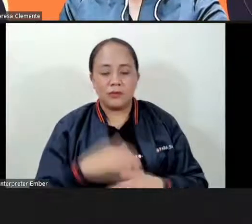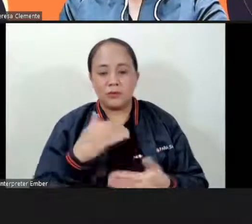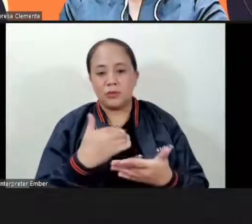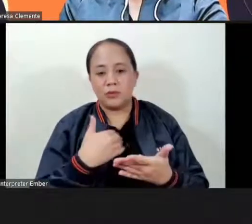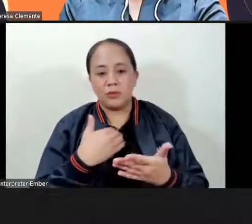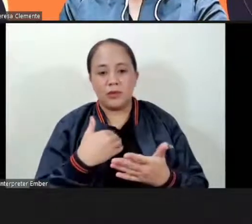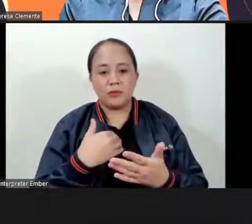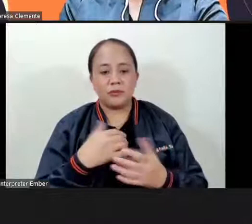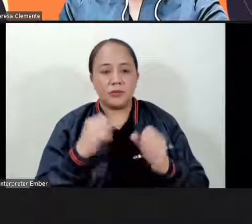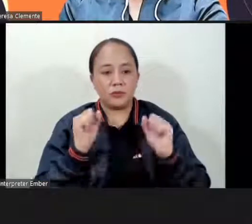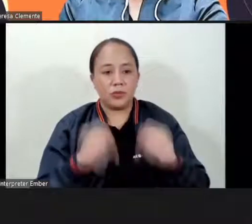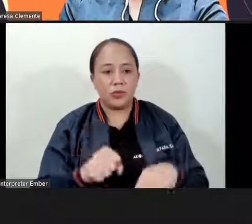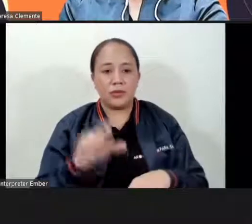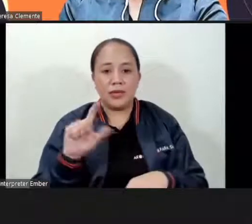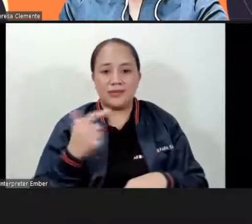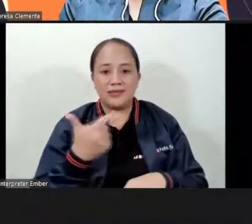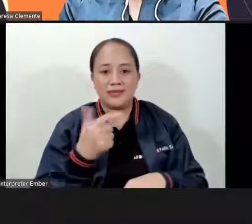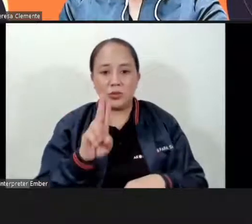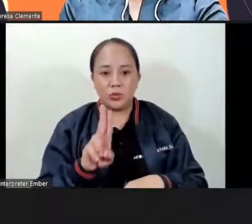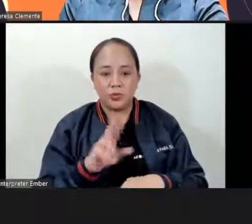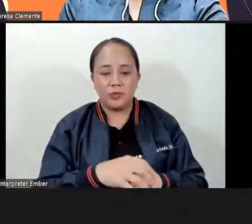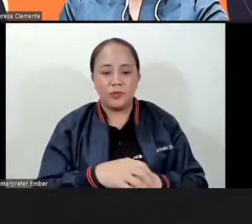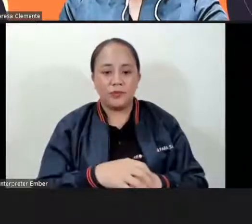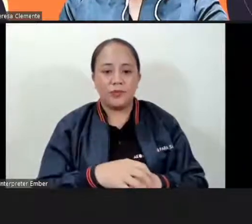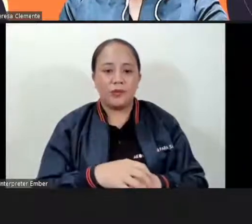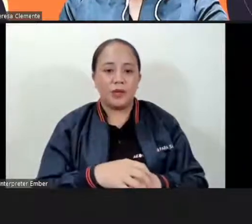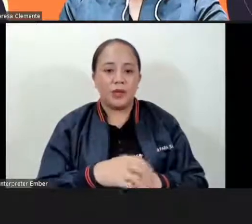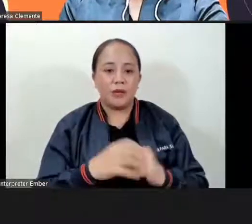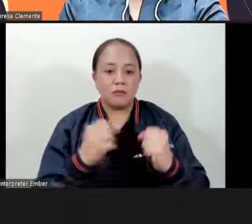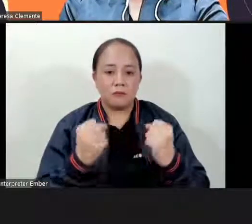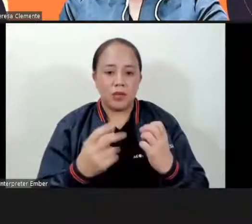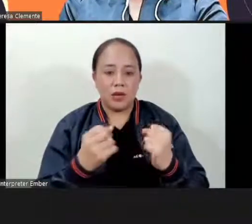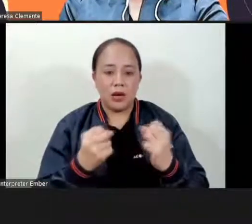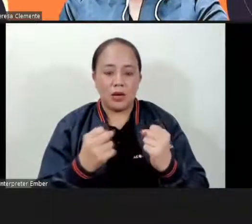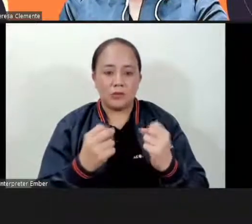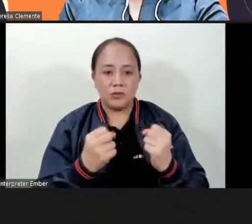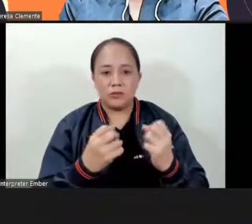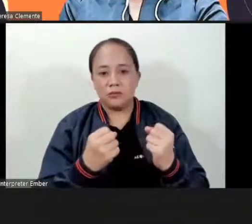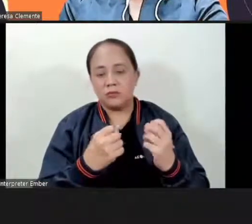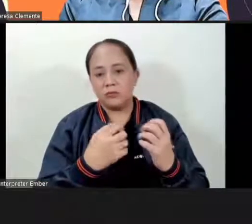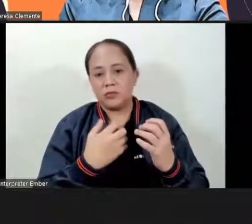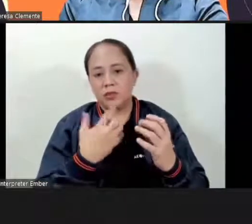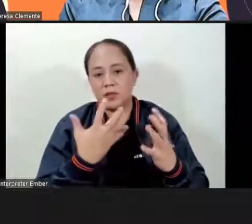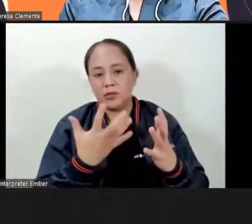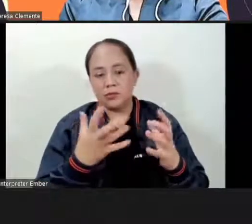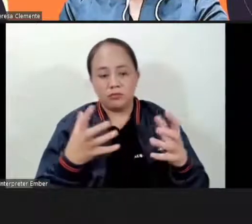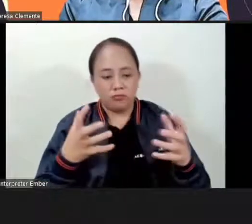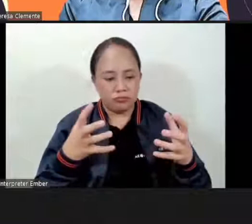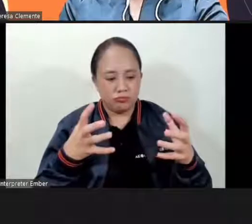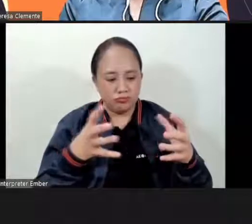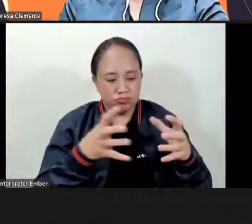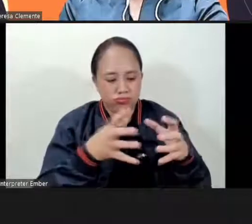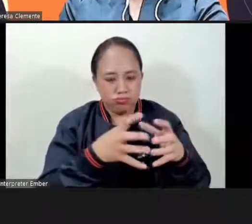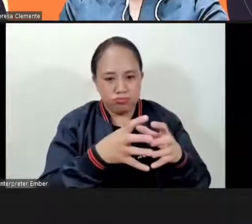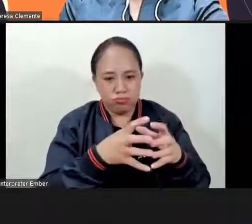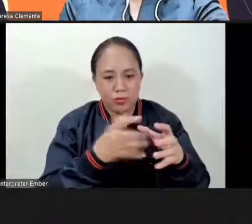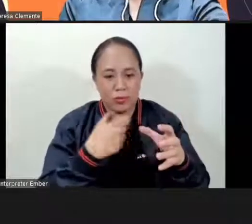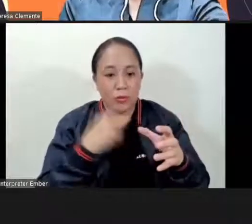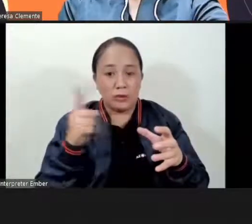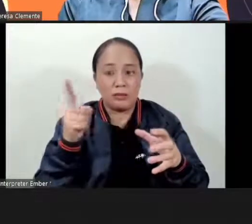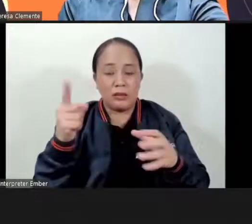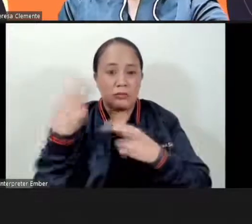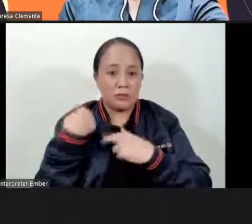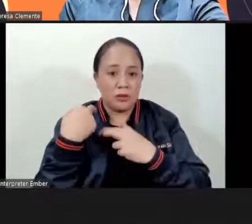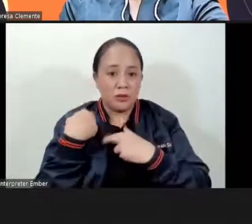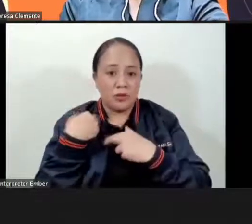ng LGUs. Halos sa kanila kasi nagko-converge lahat. No? Kasi sila yung mayroong jurisdiction dun sa